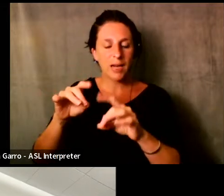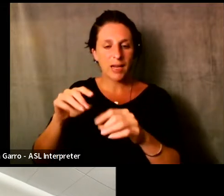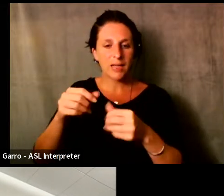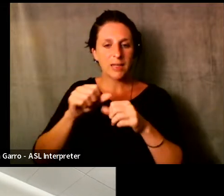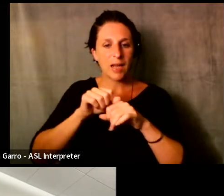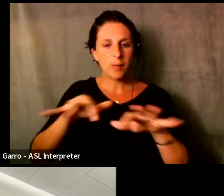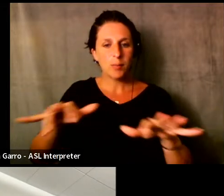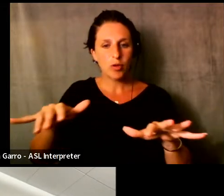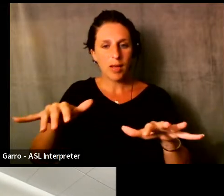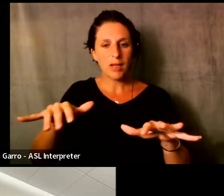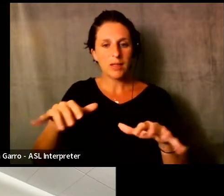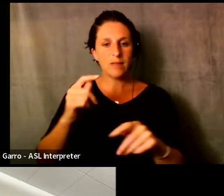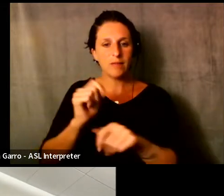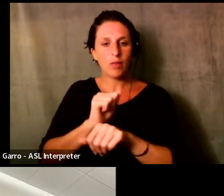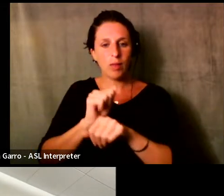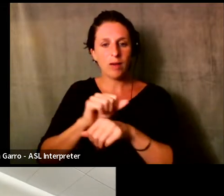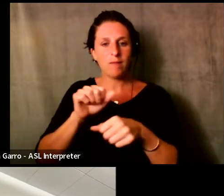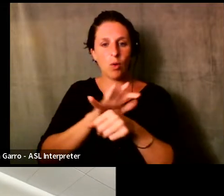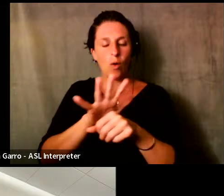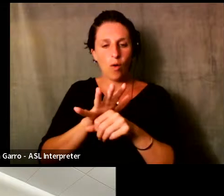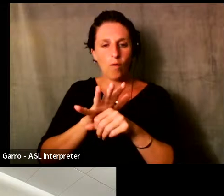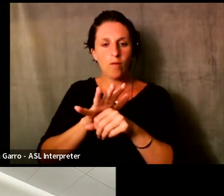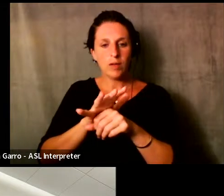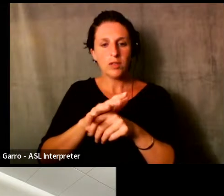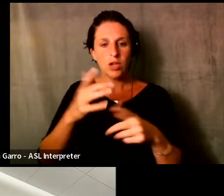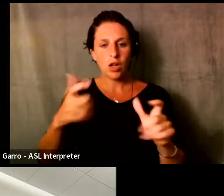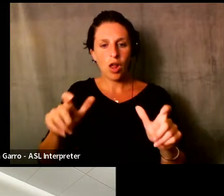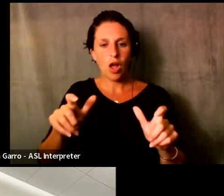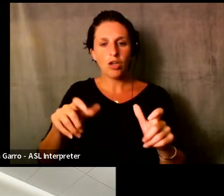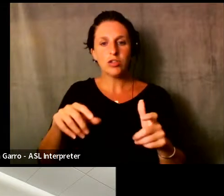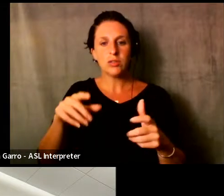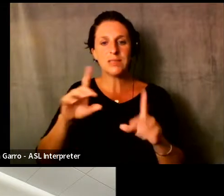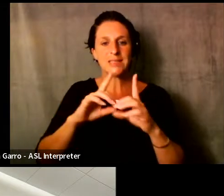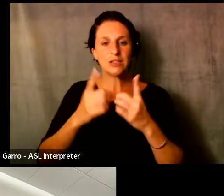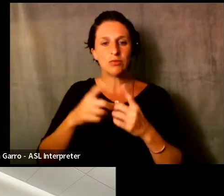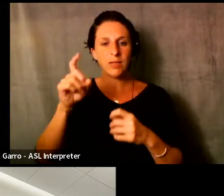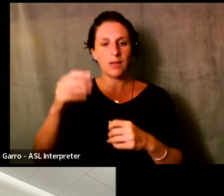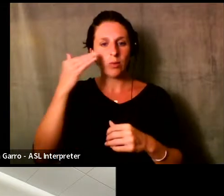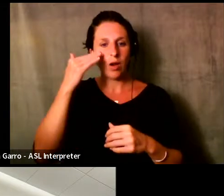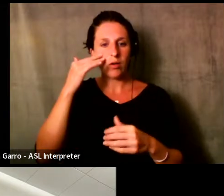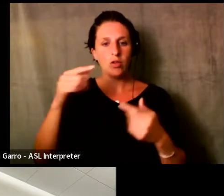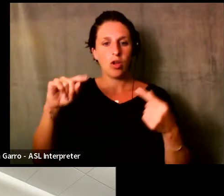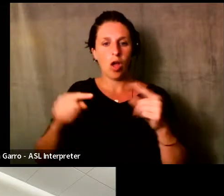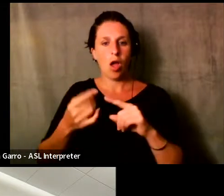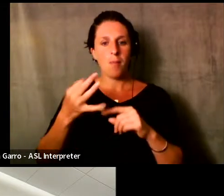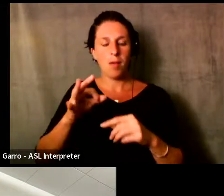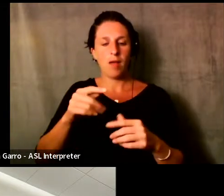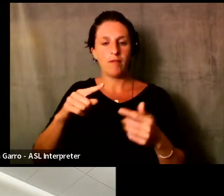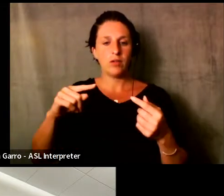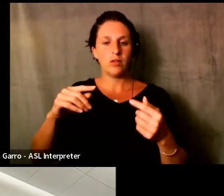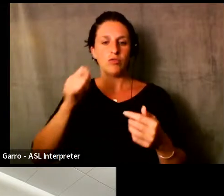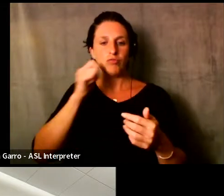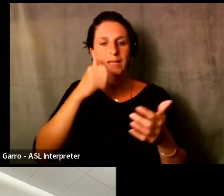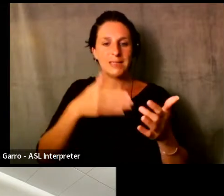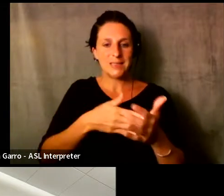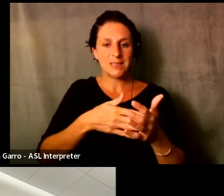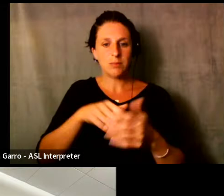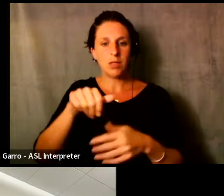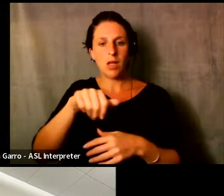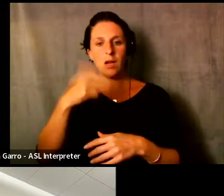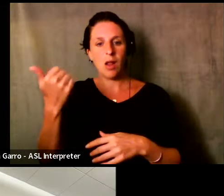racism as another plague it needed to address. So I'm just hoping that this vendor, this